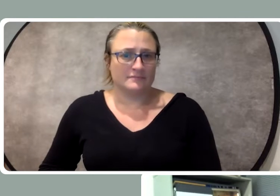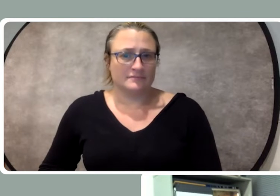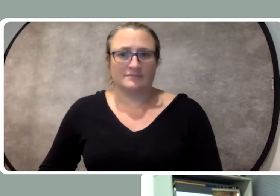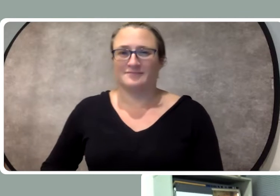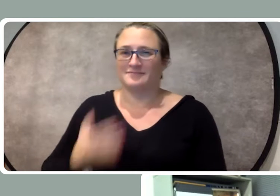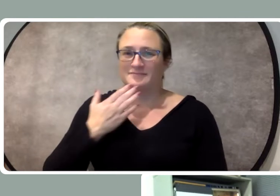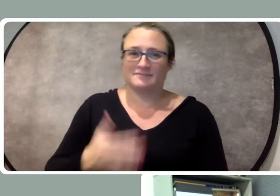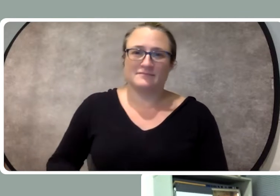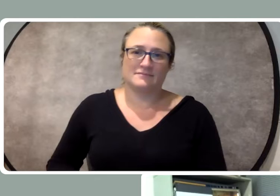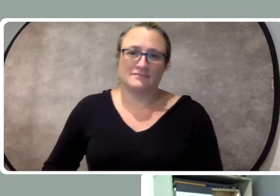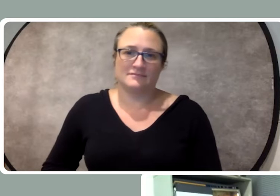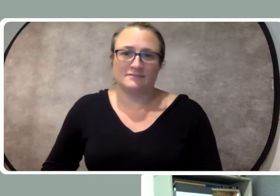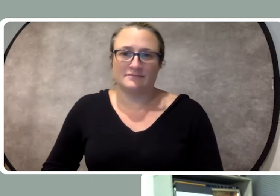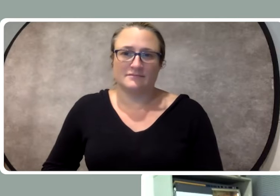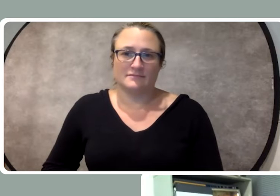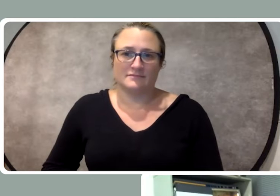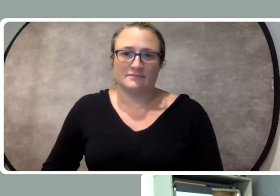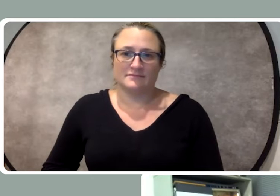Thank you.